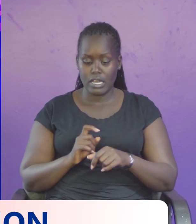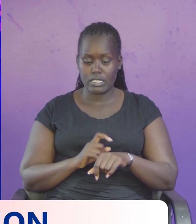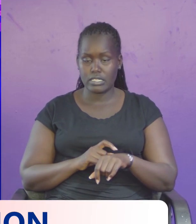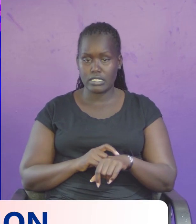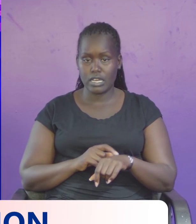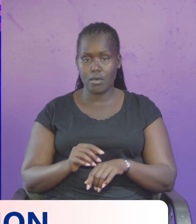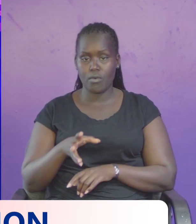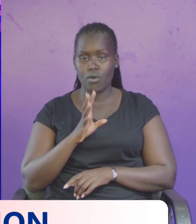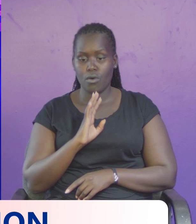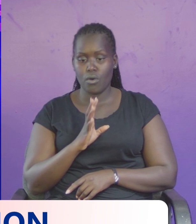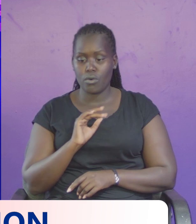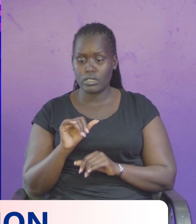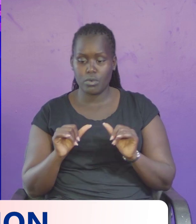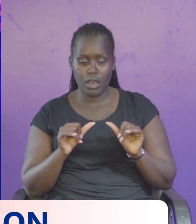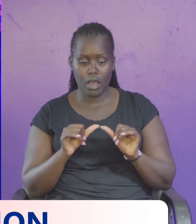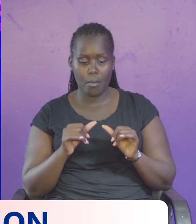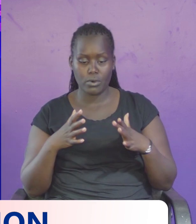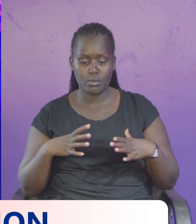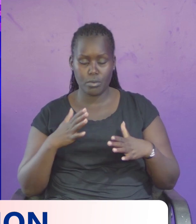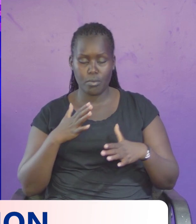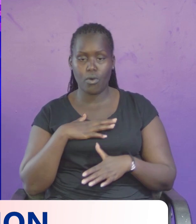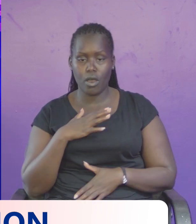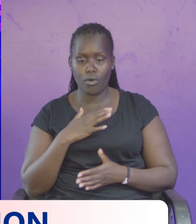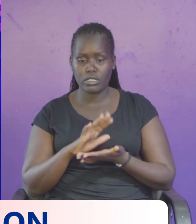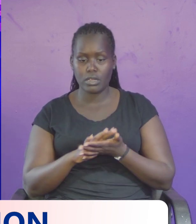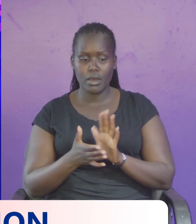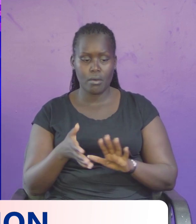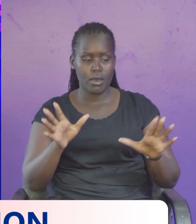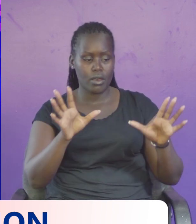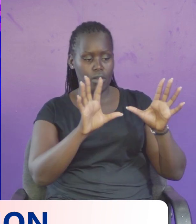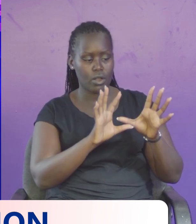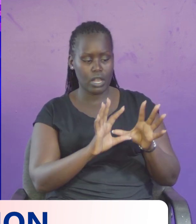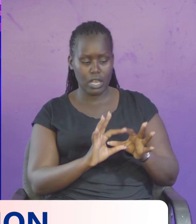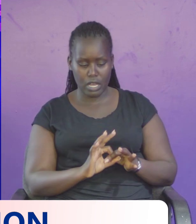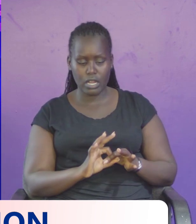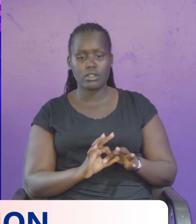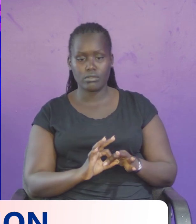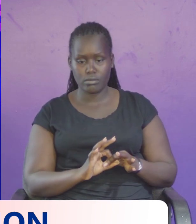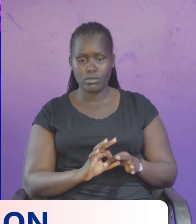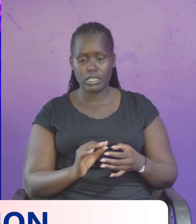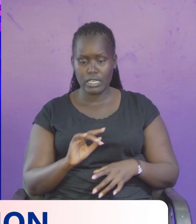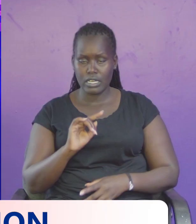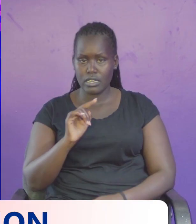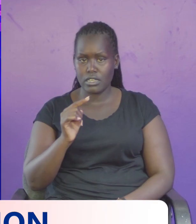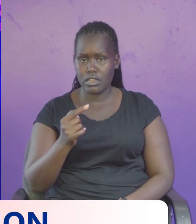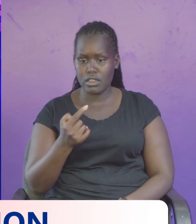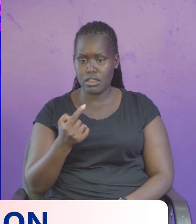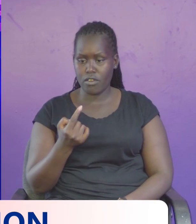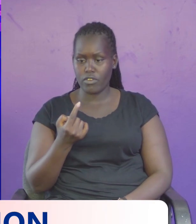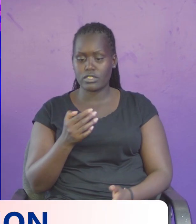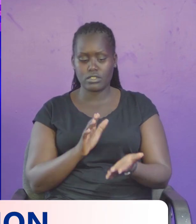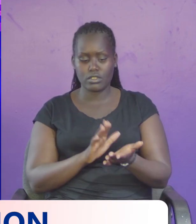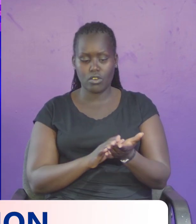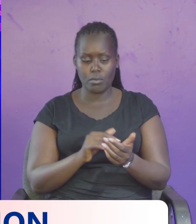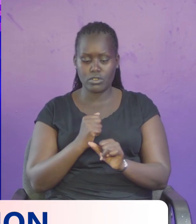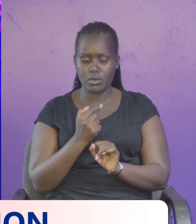we talk of our people being connected, like the first comment you made was